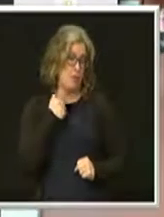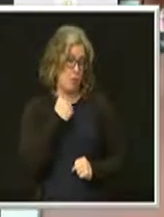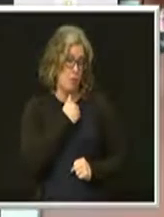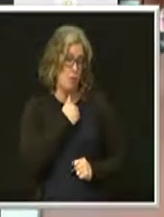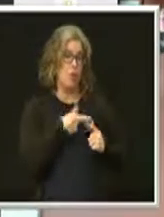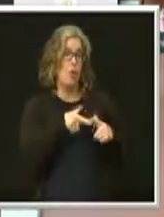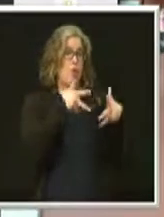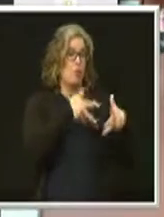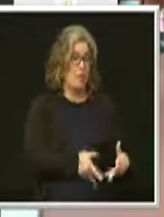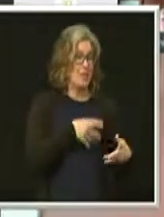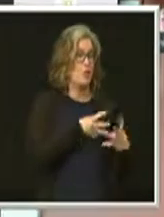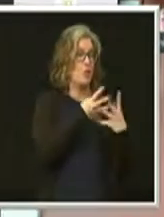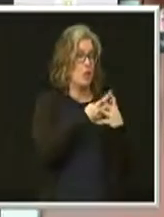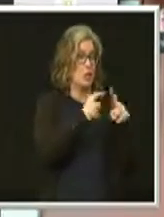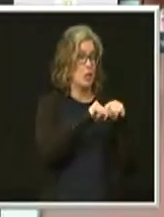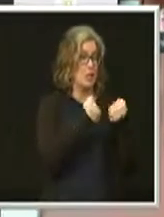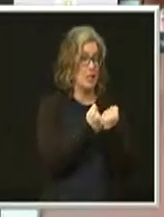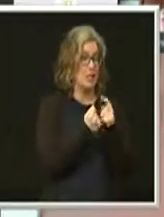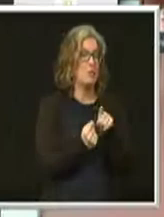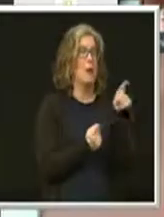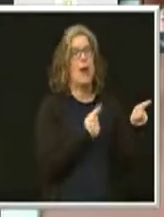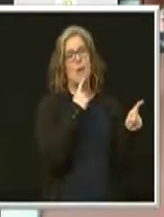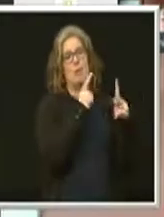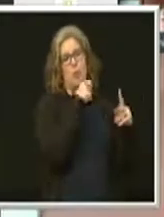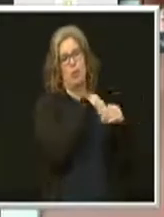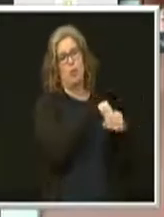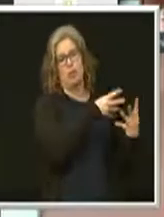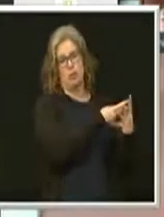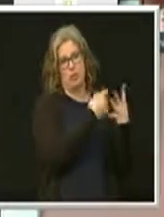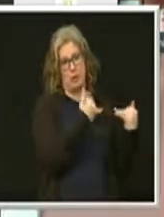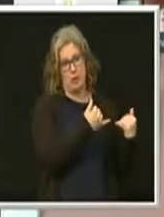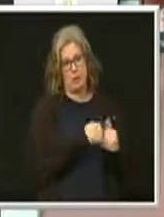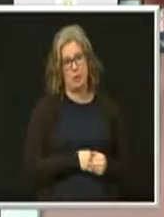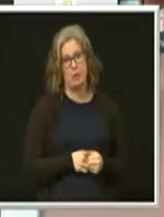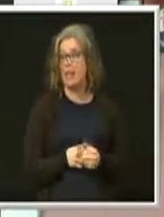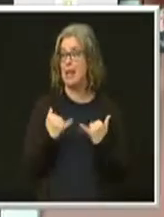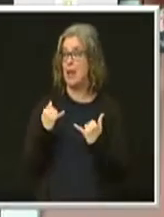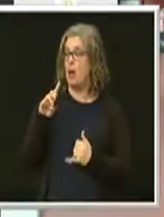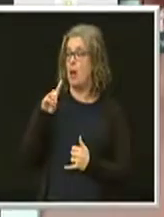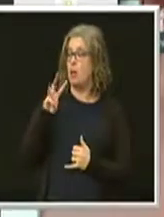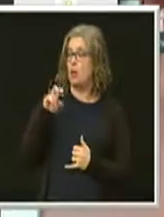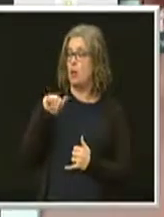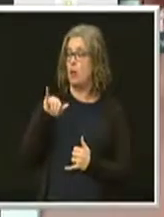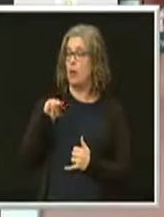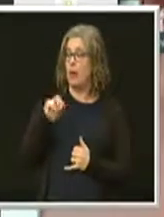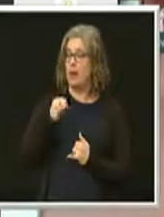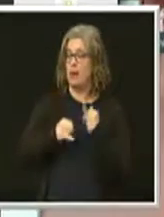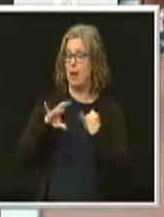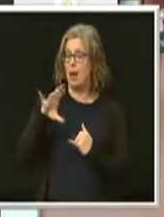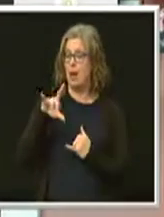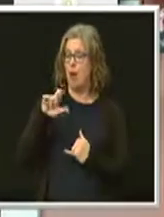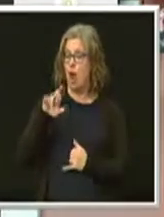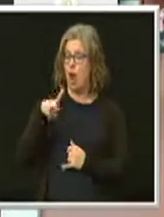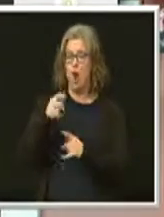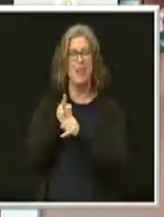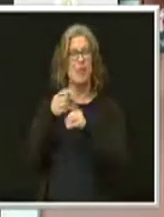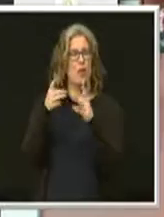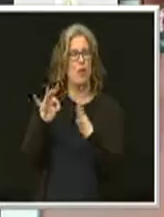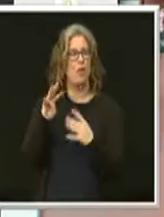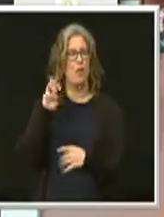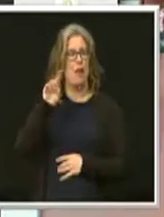the rest of our corrections team and our inmates. I'm joined now by Dwayne Clark. He's the director of Metro